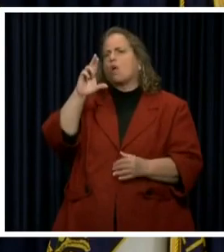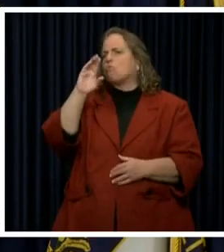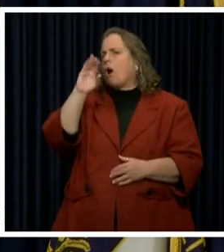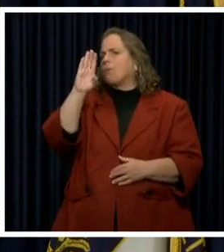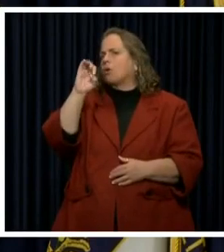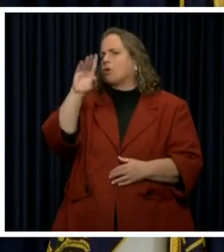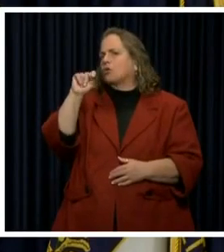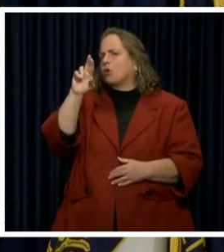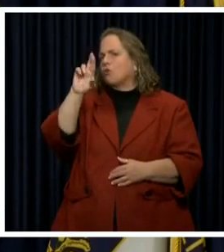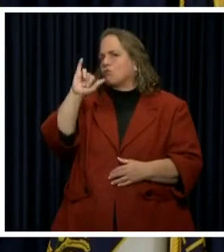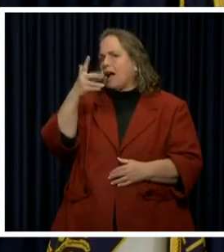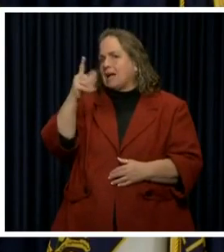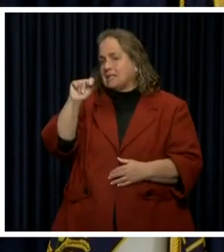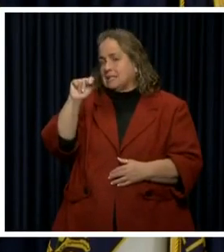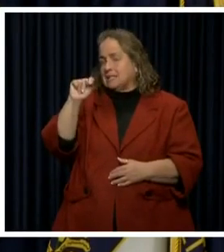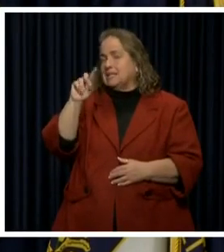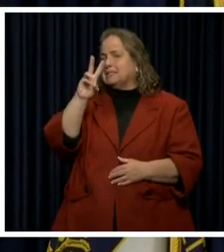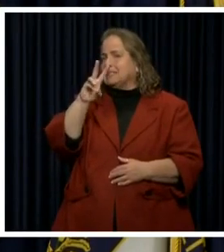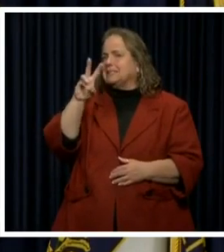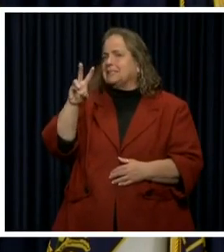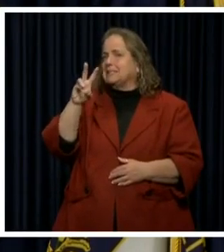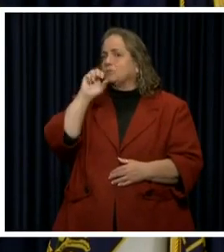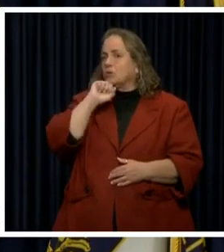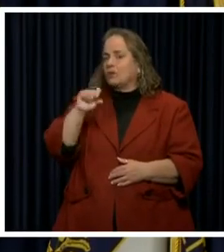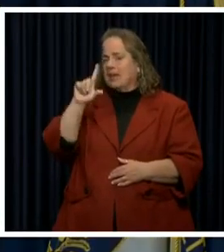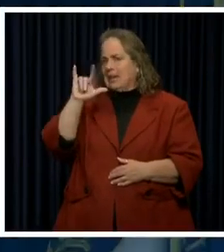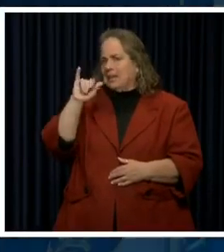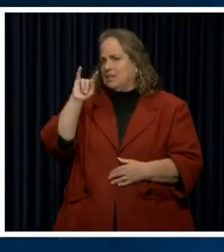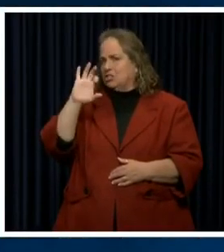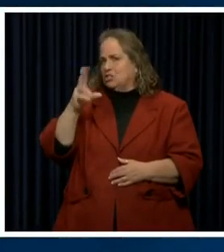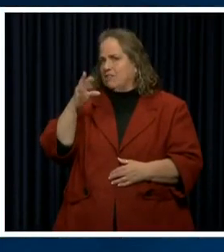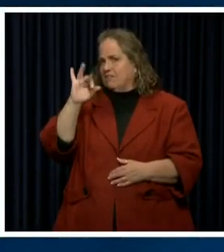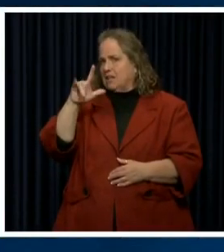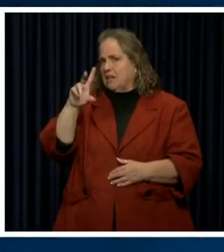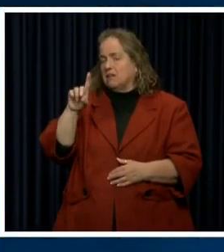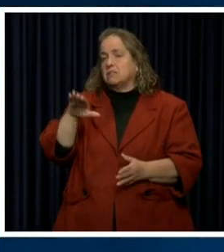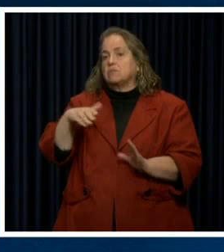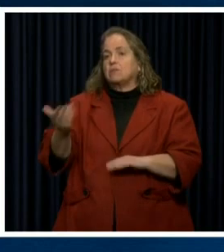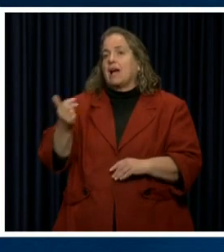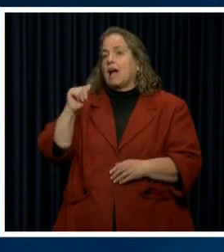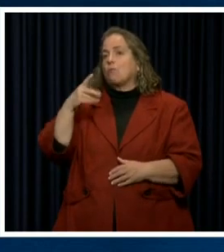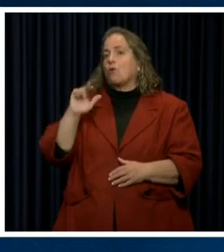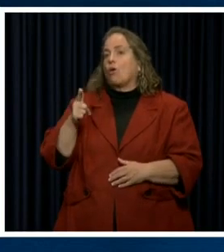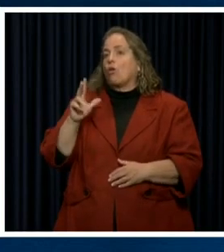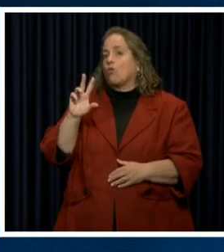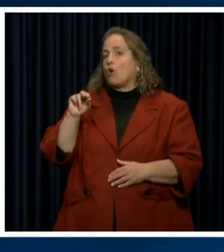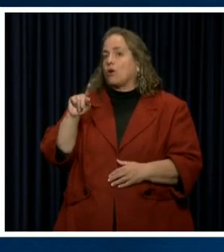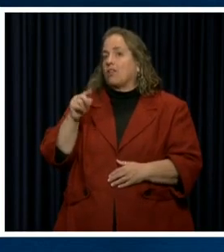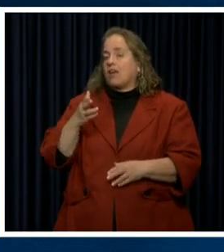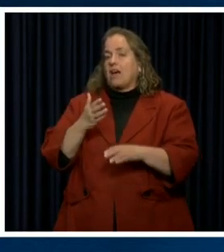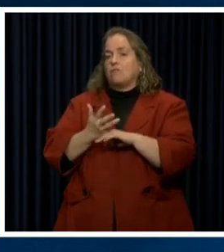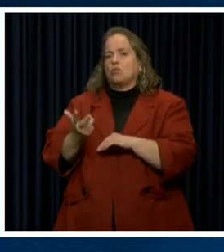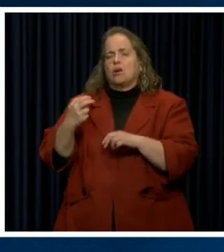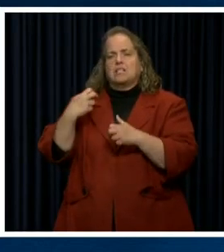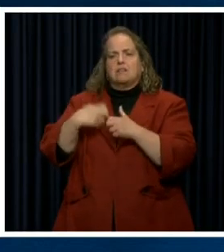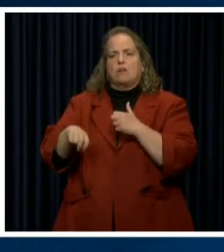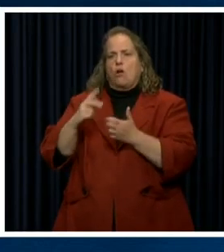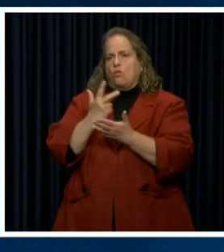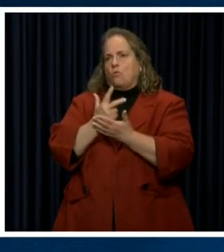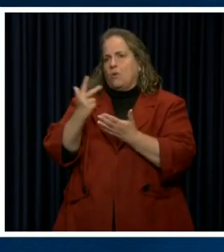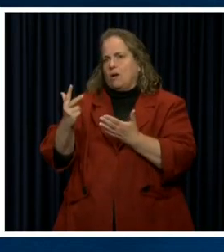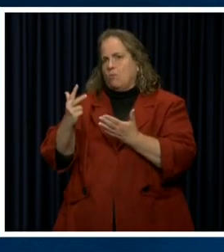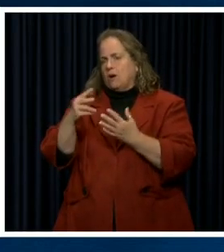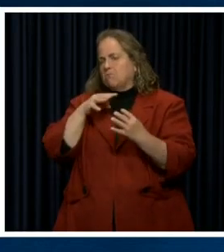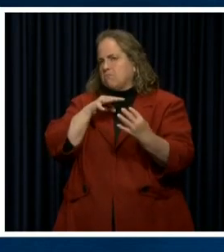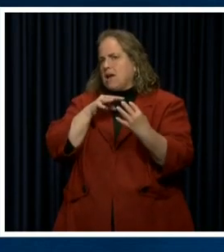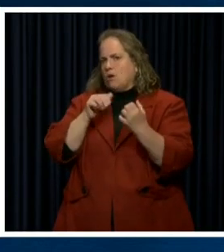old, from Litchfield. He passed away April 30th after a difficult 3-week fight with this